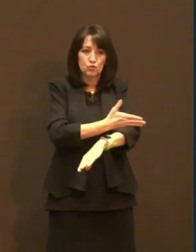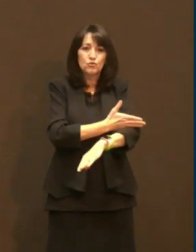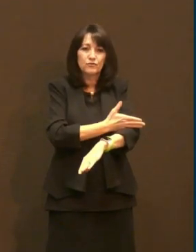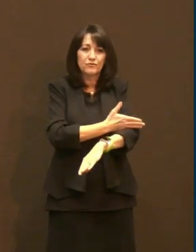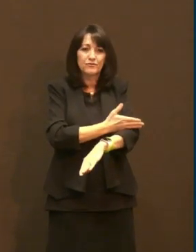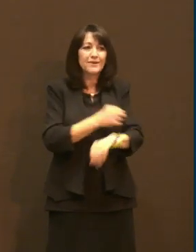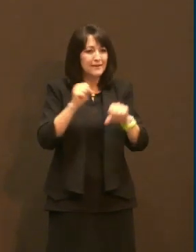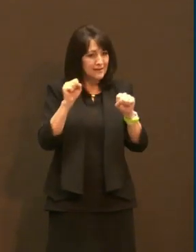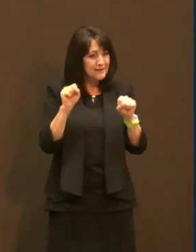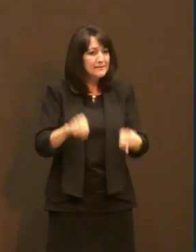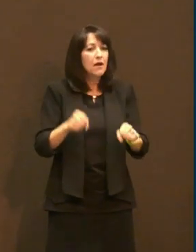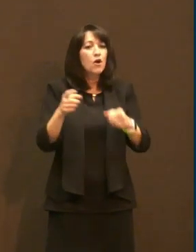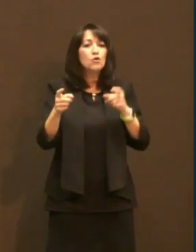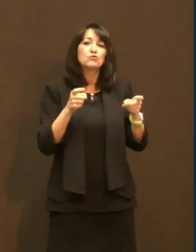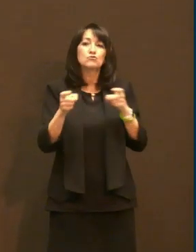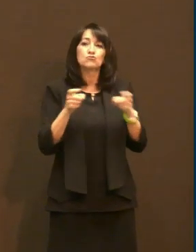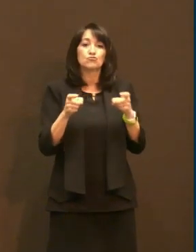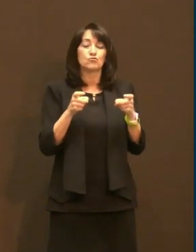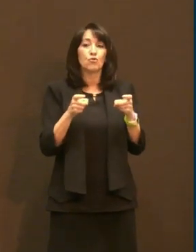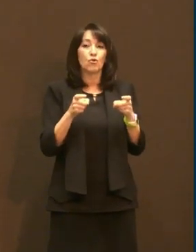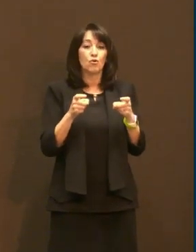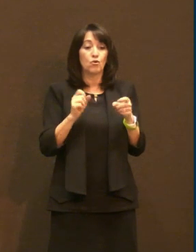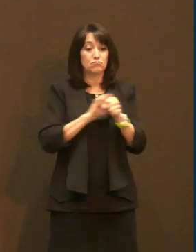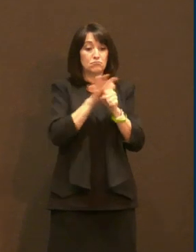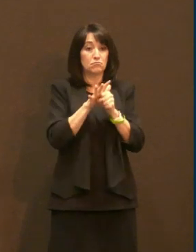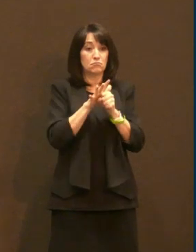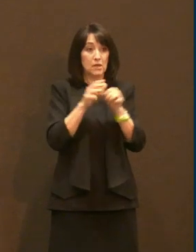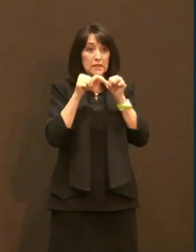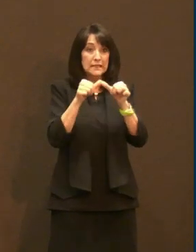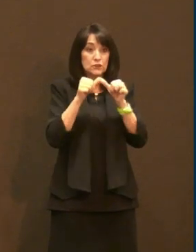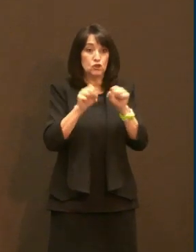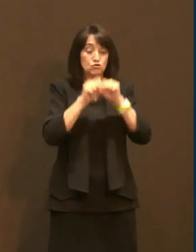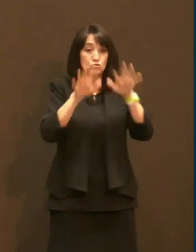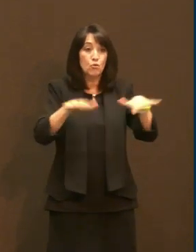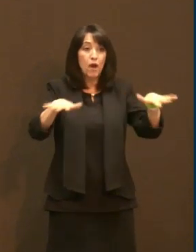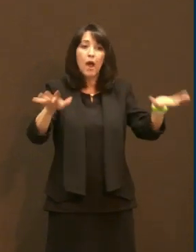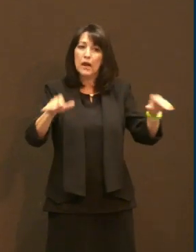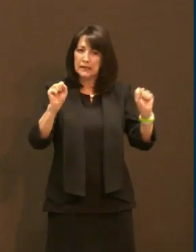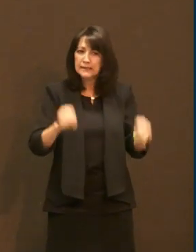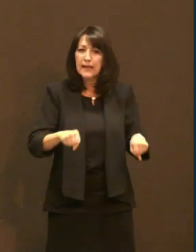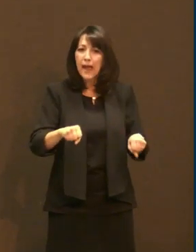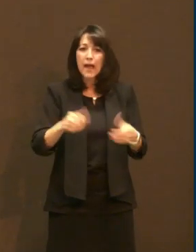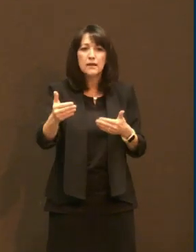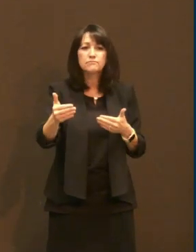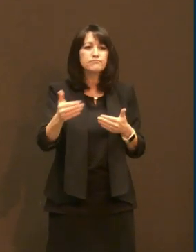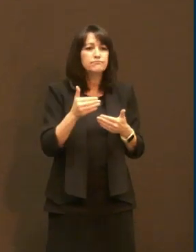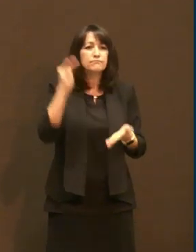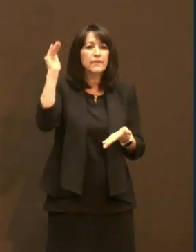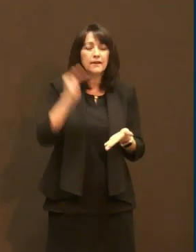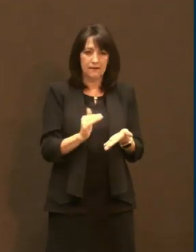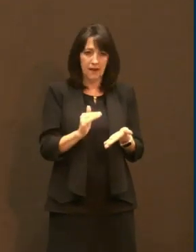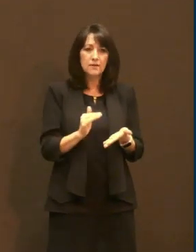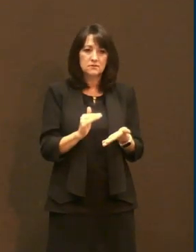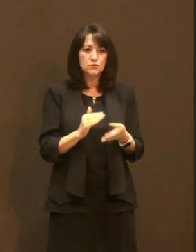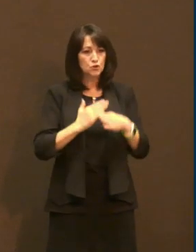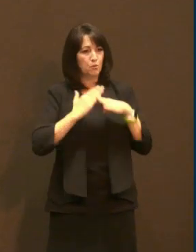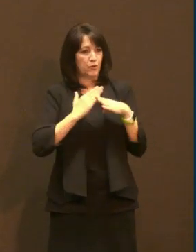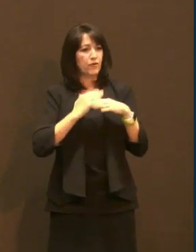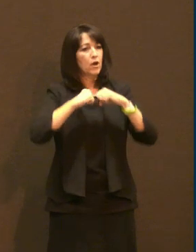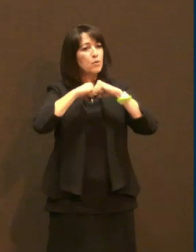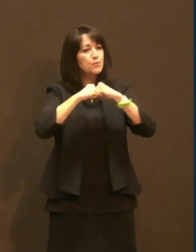to spread in our community, and that those cases as a percentage of testing will go down. And